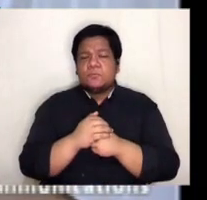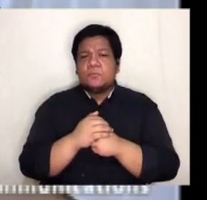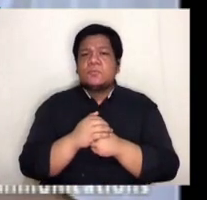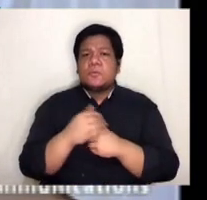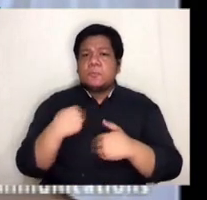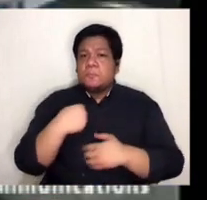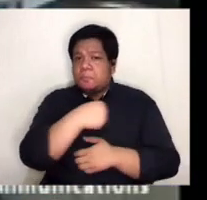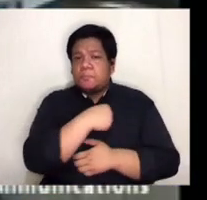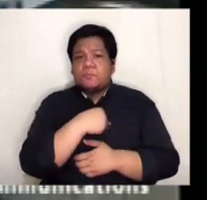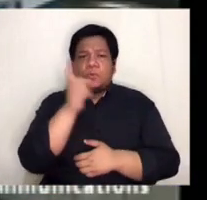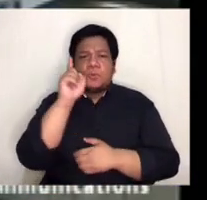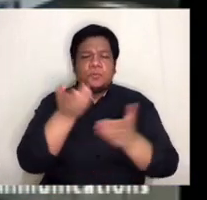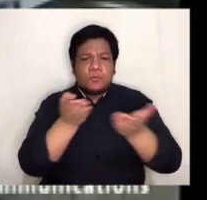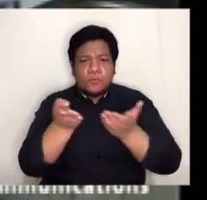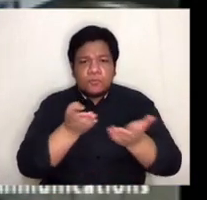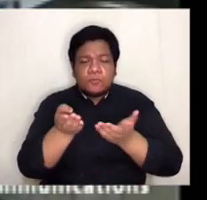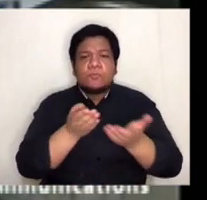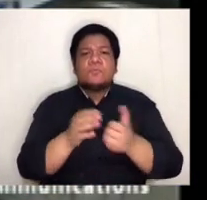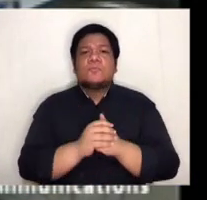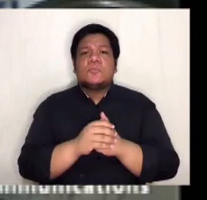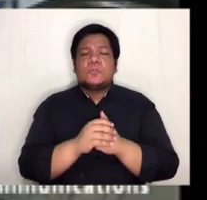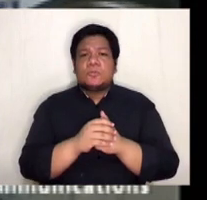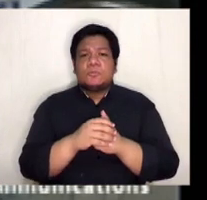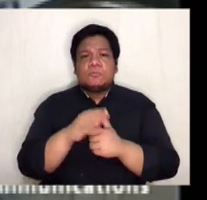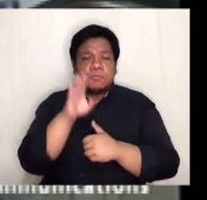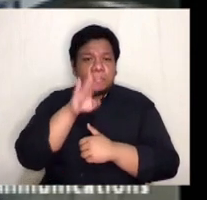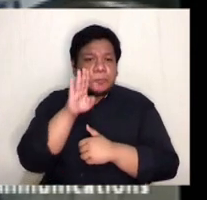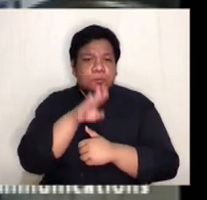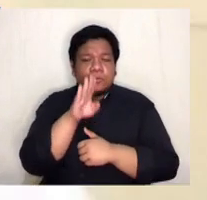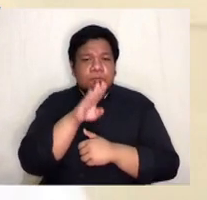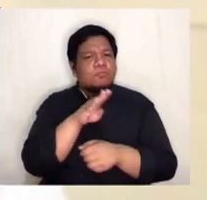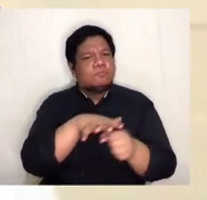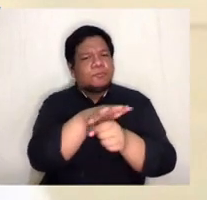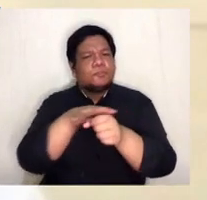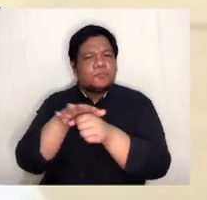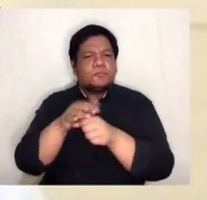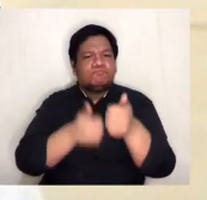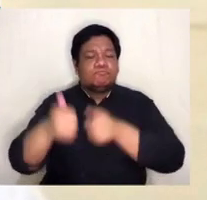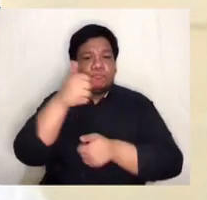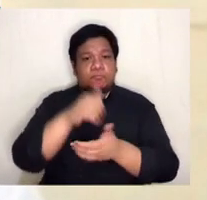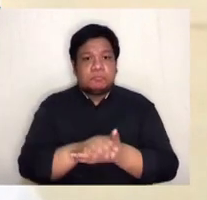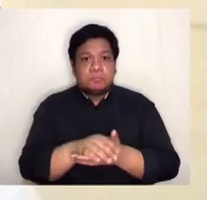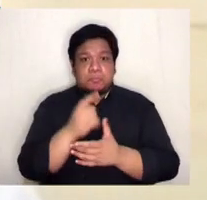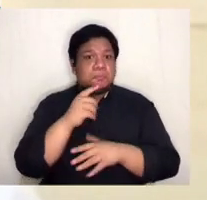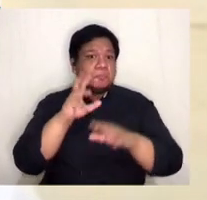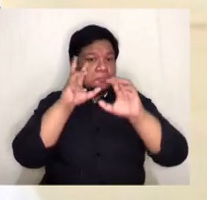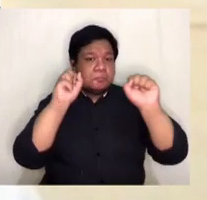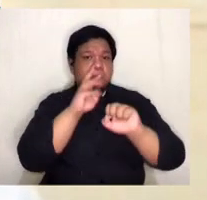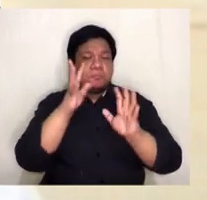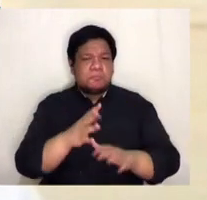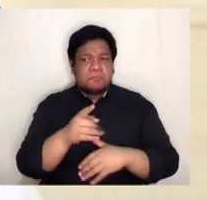only serve as so-called big brothers to local chief executives. Mali po yung interpretasyon ni